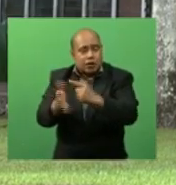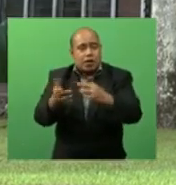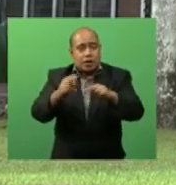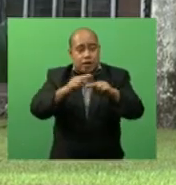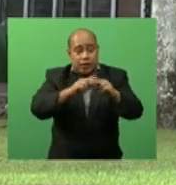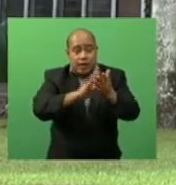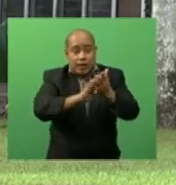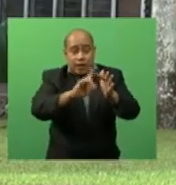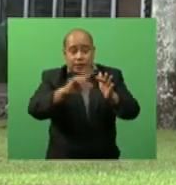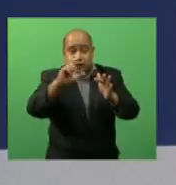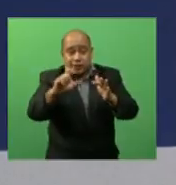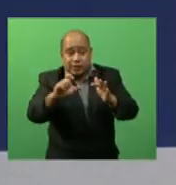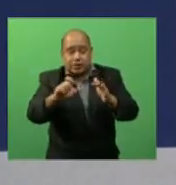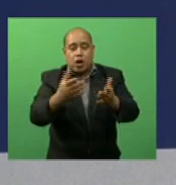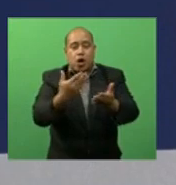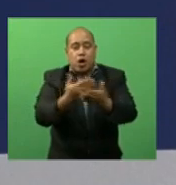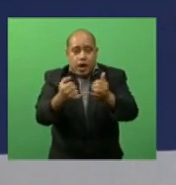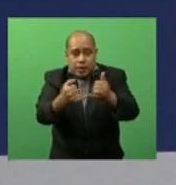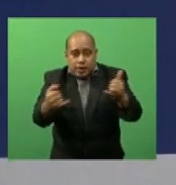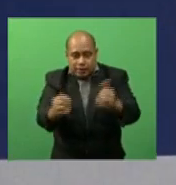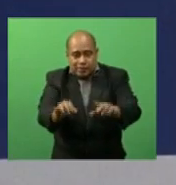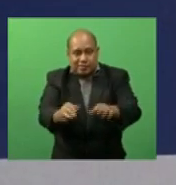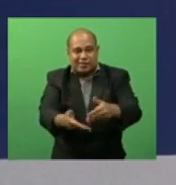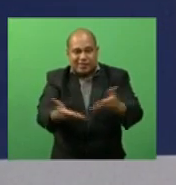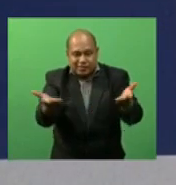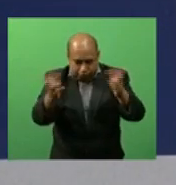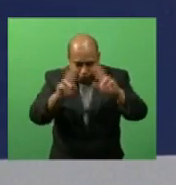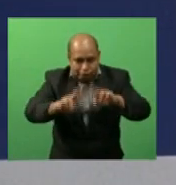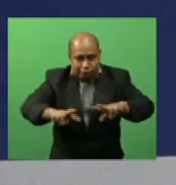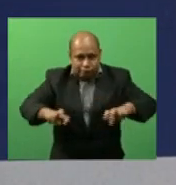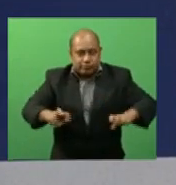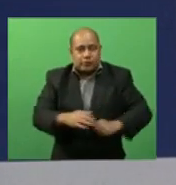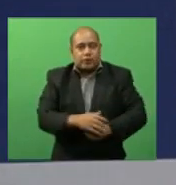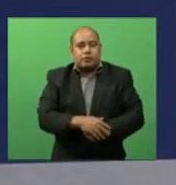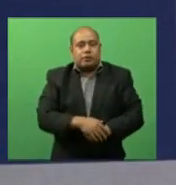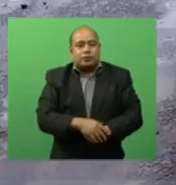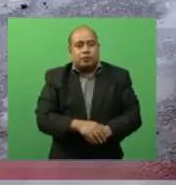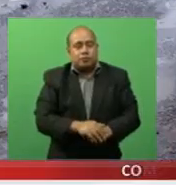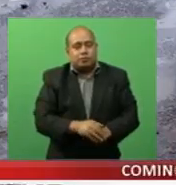its website. Sainiani Boila, FBC News.